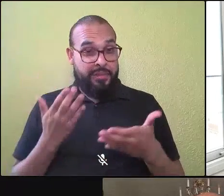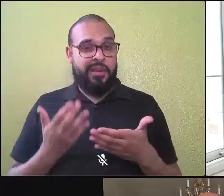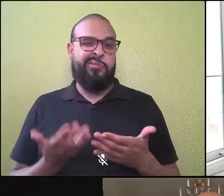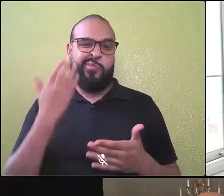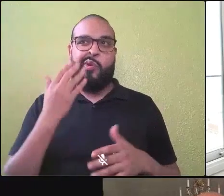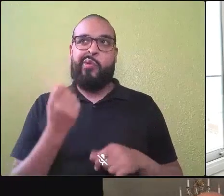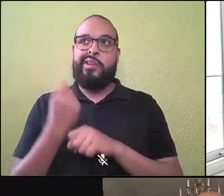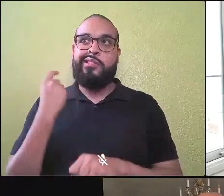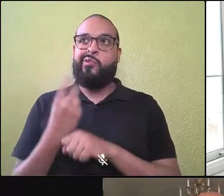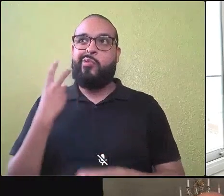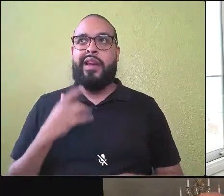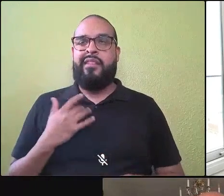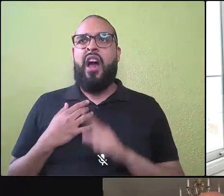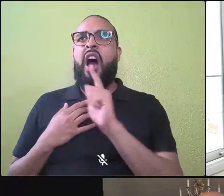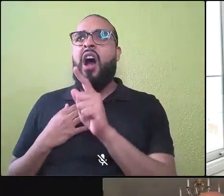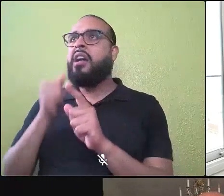Joey?